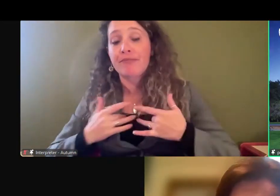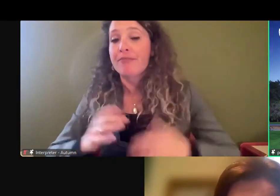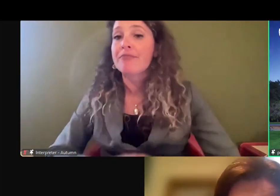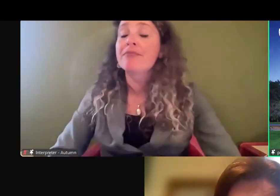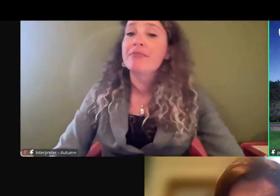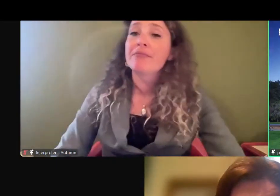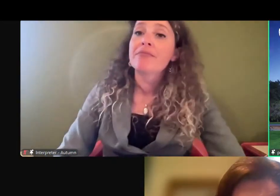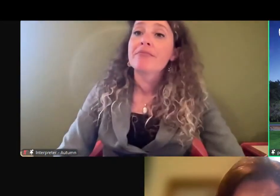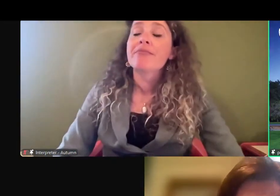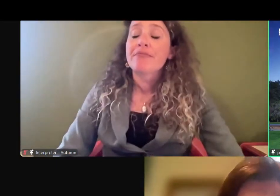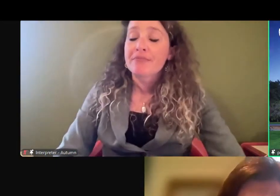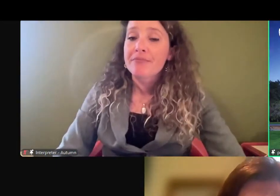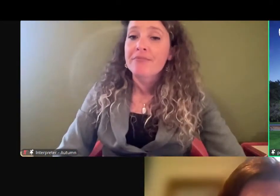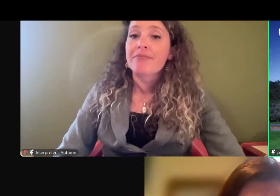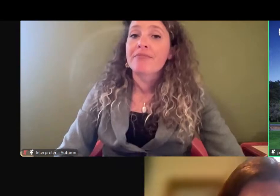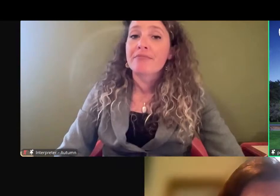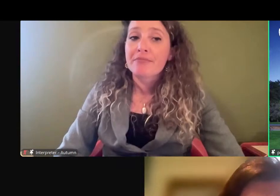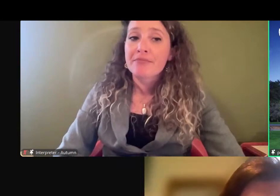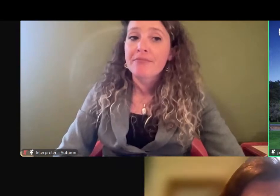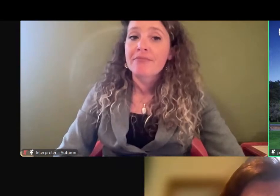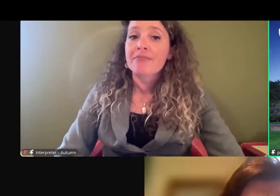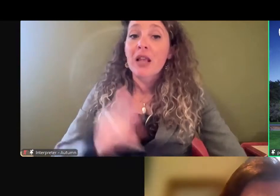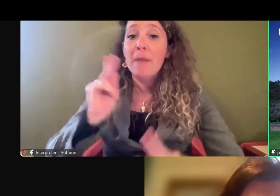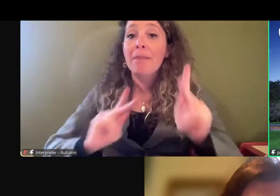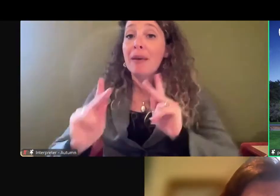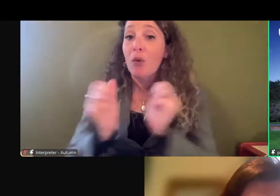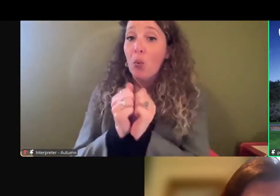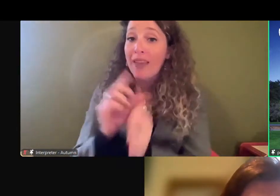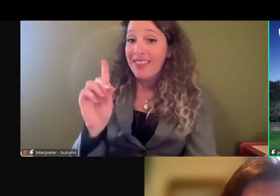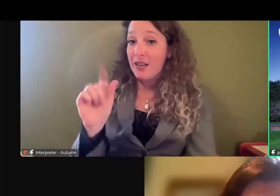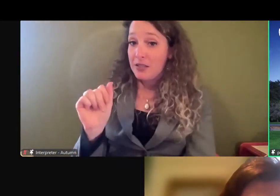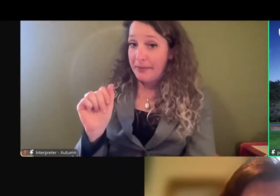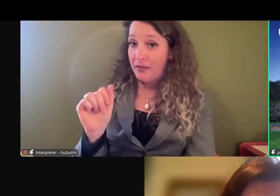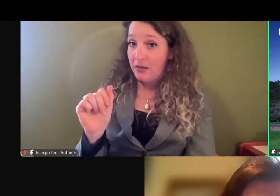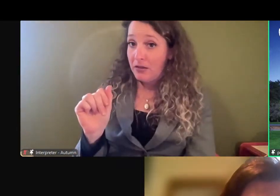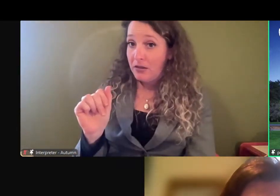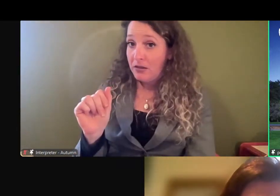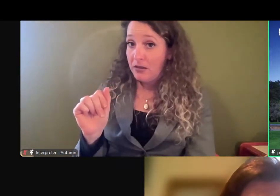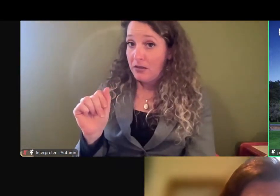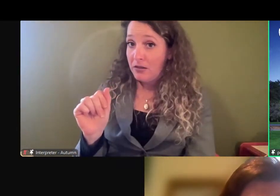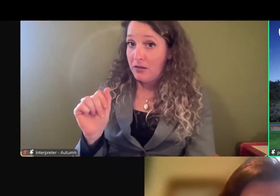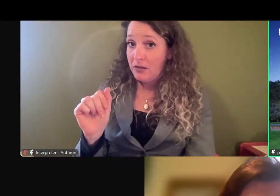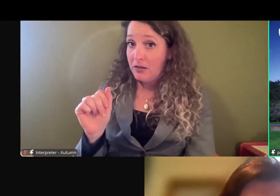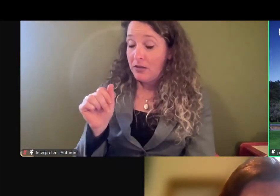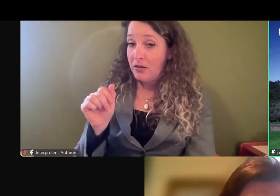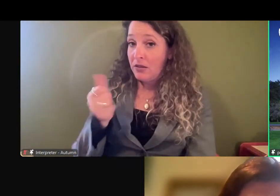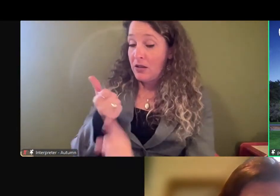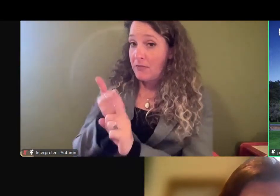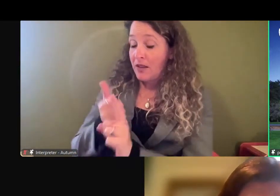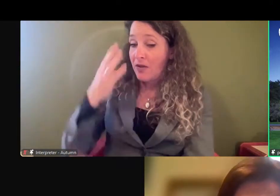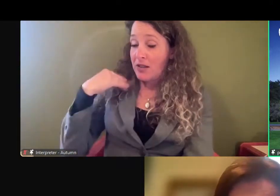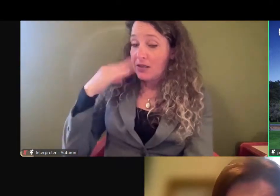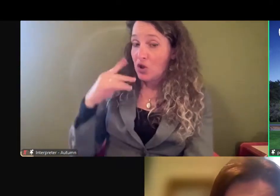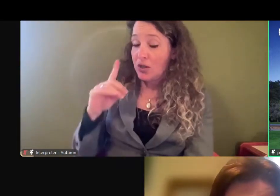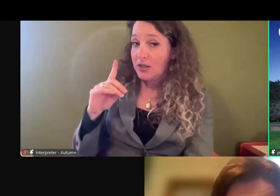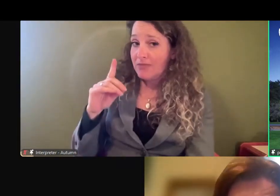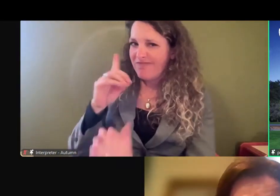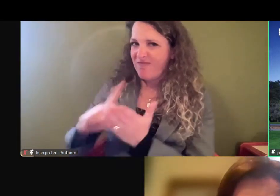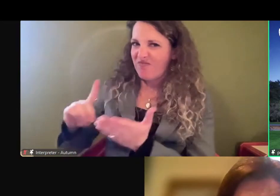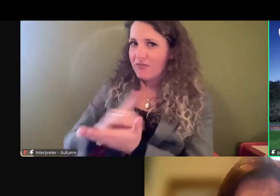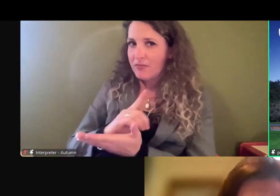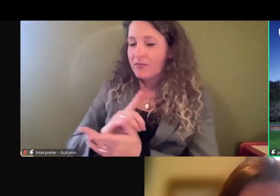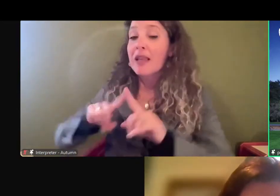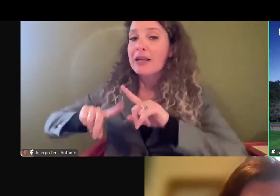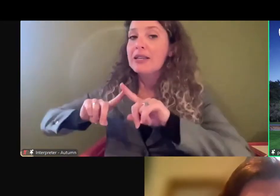Yeah. Now, people with disabilities, when they experience discrimination, depending